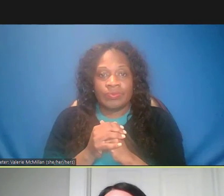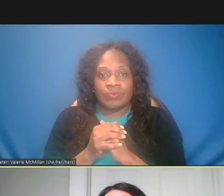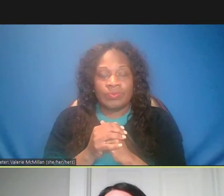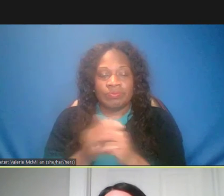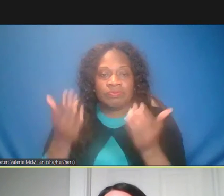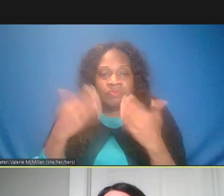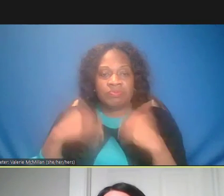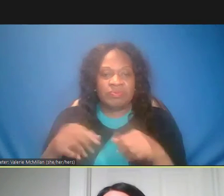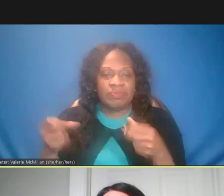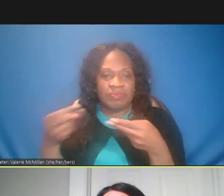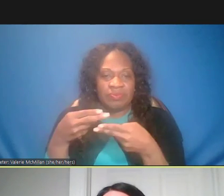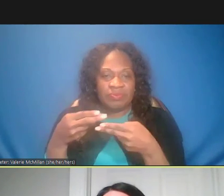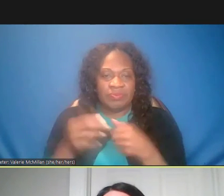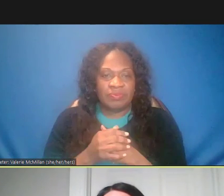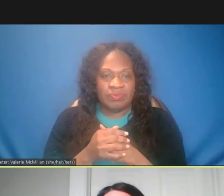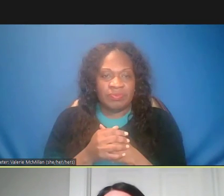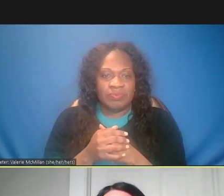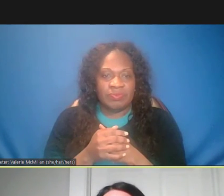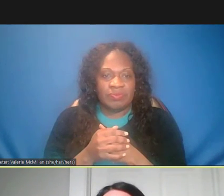Next slide, please.